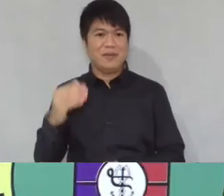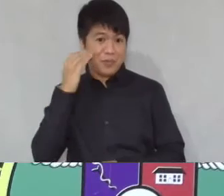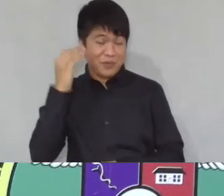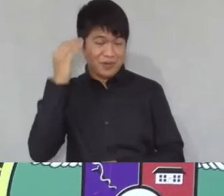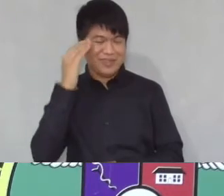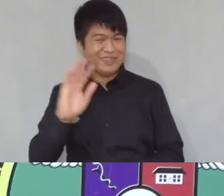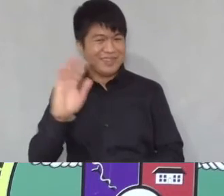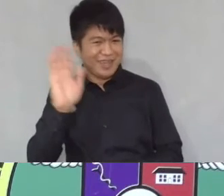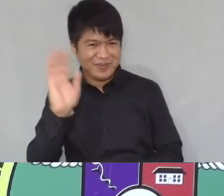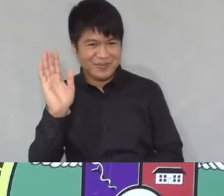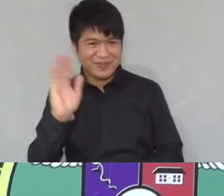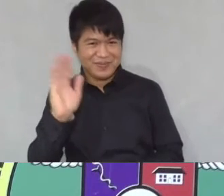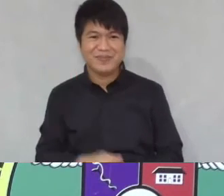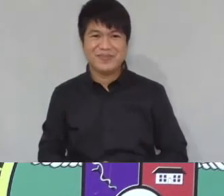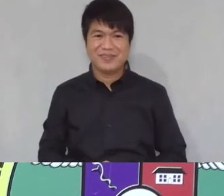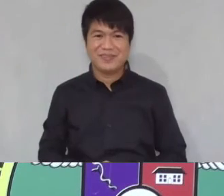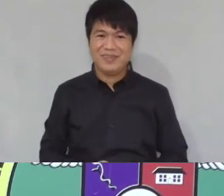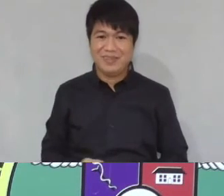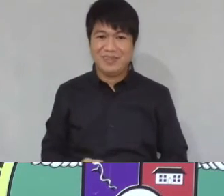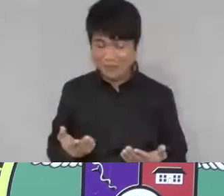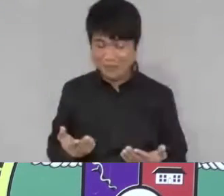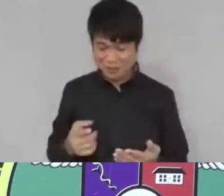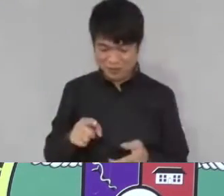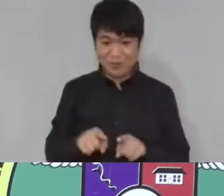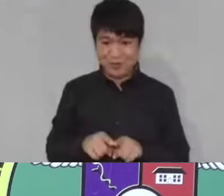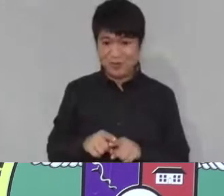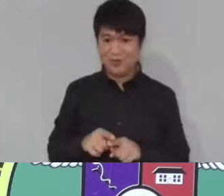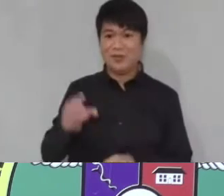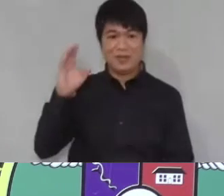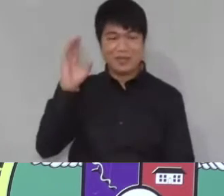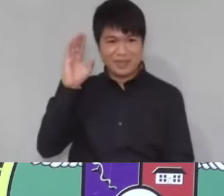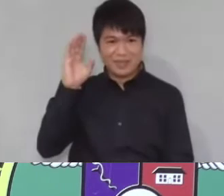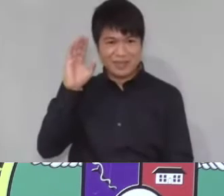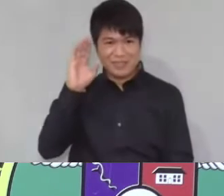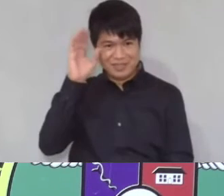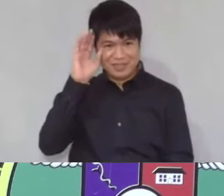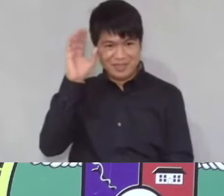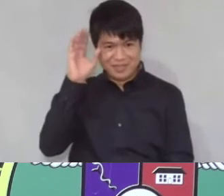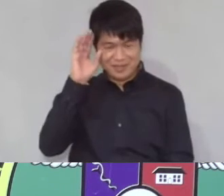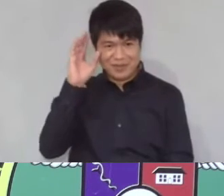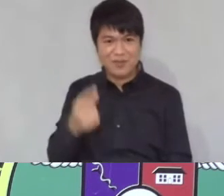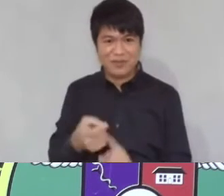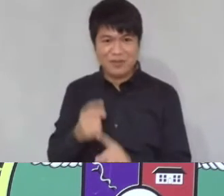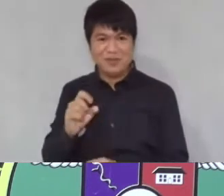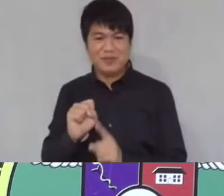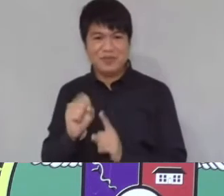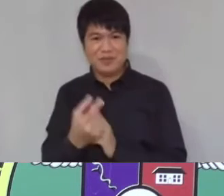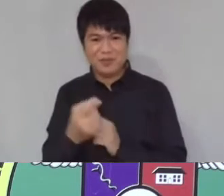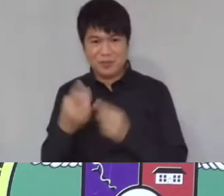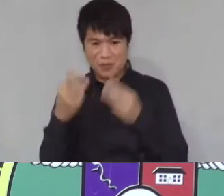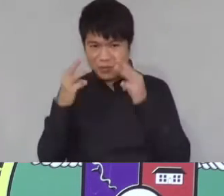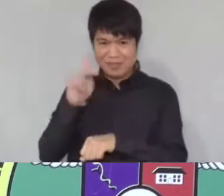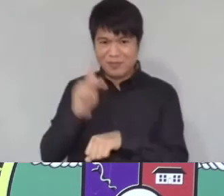Hello, hello. And here is also from Christian Payumo from Social Watch Philippines. We